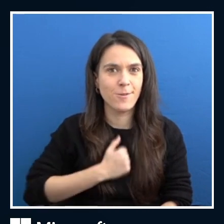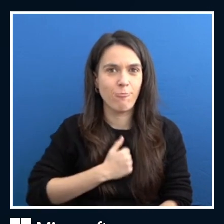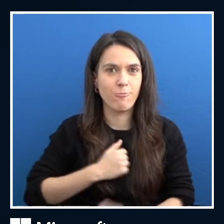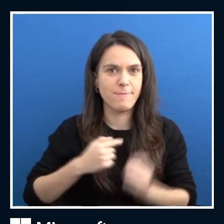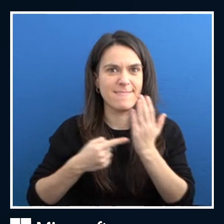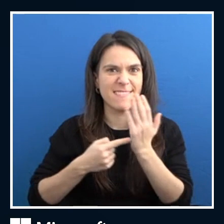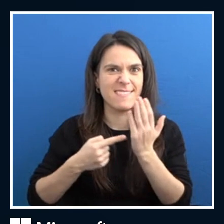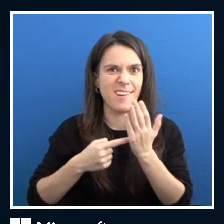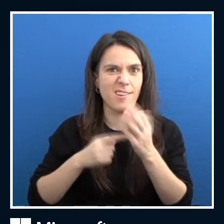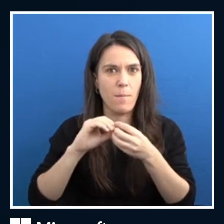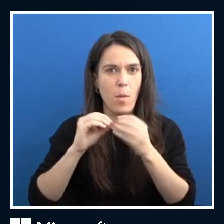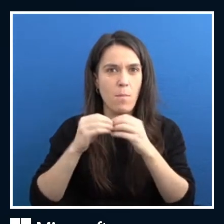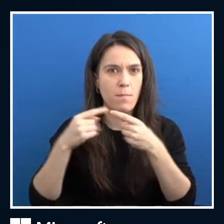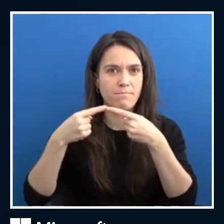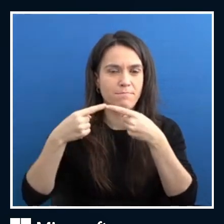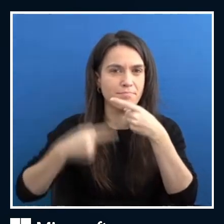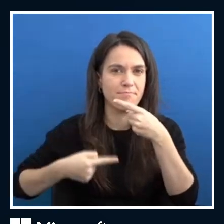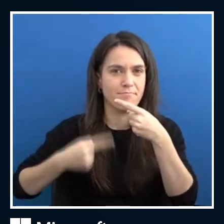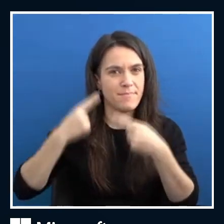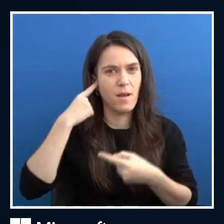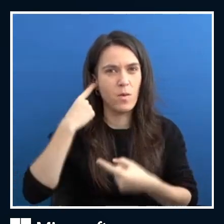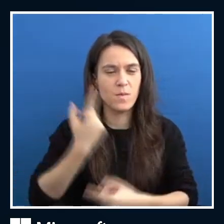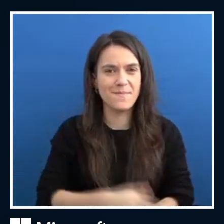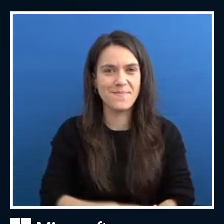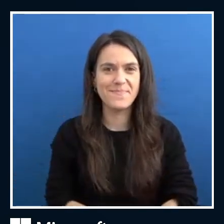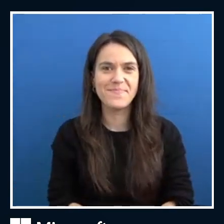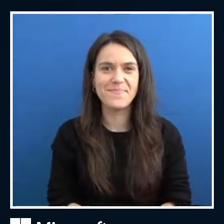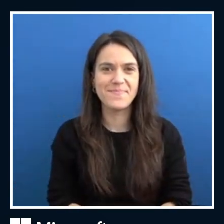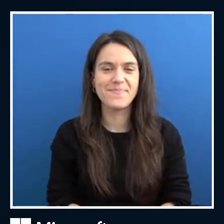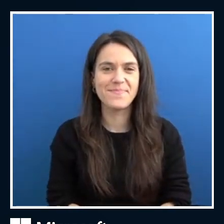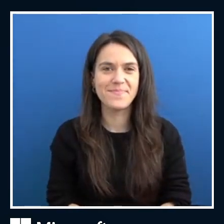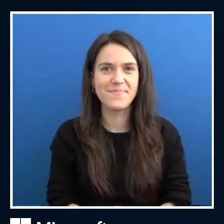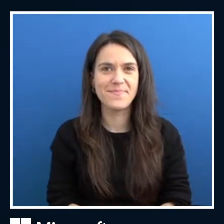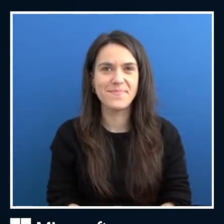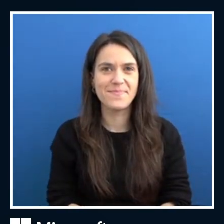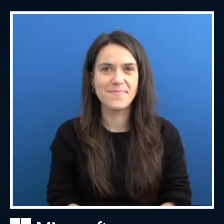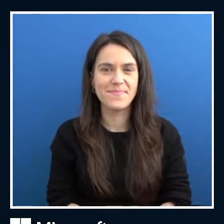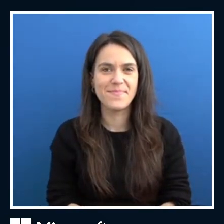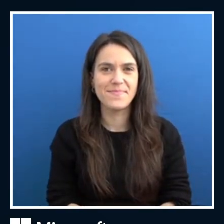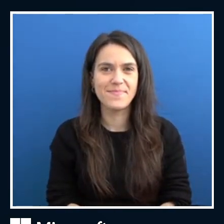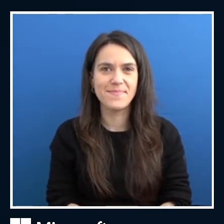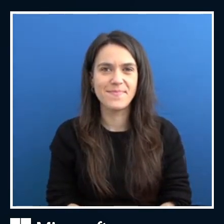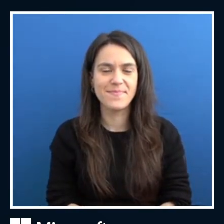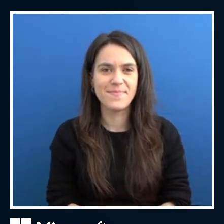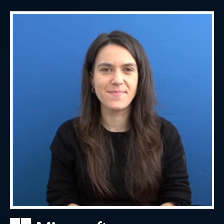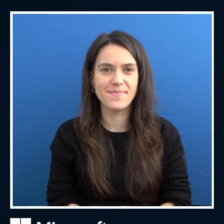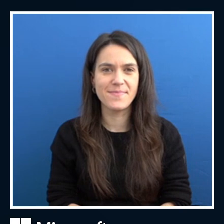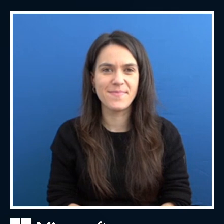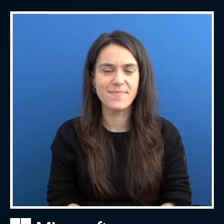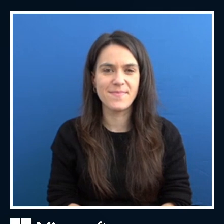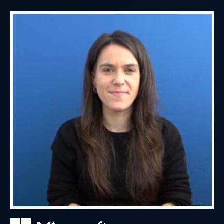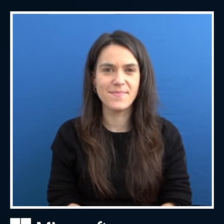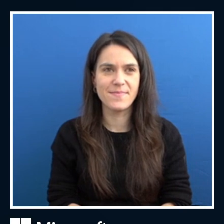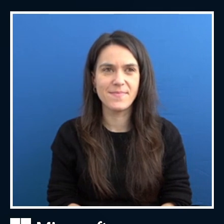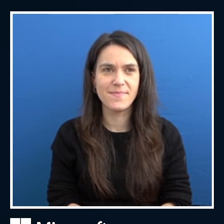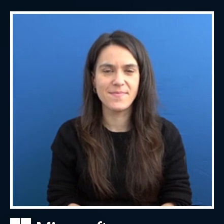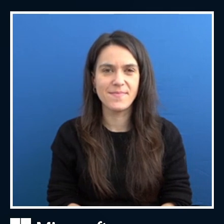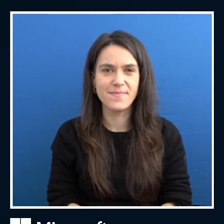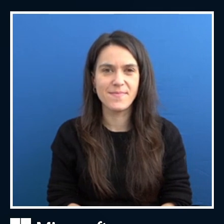as you see, as I said before, the personal identifier, we have a type, what kind of information, where